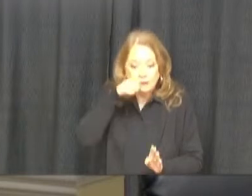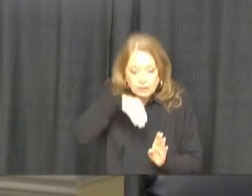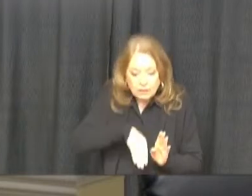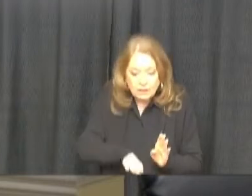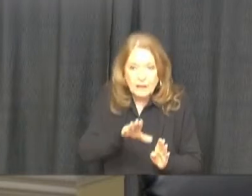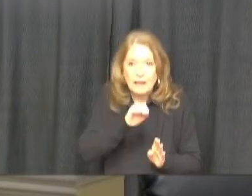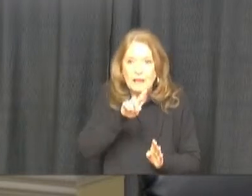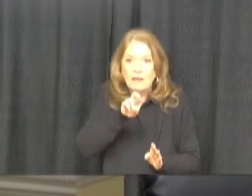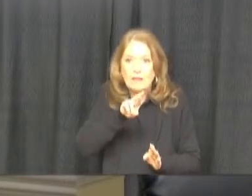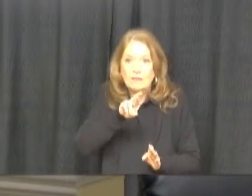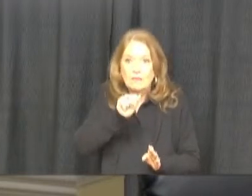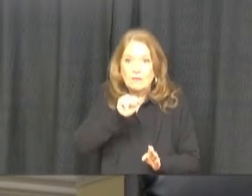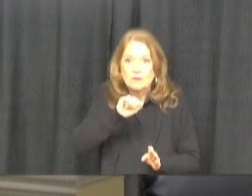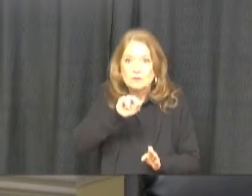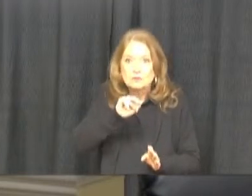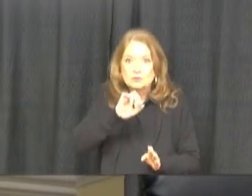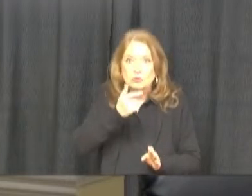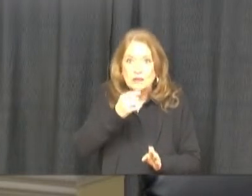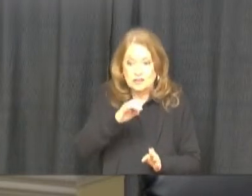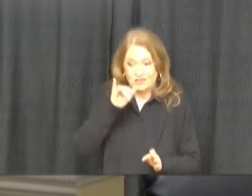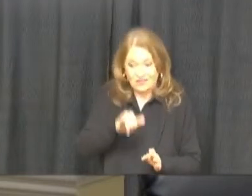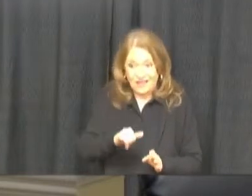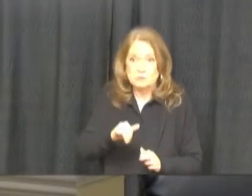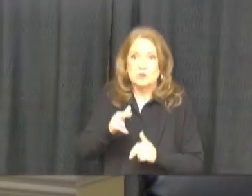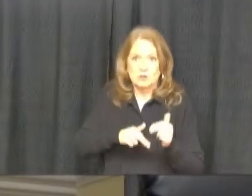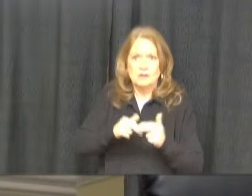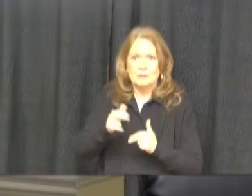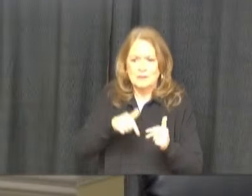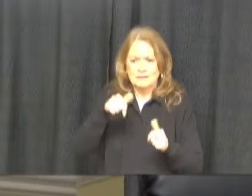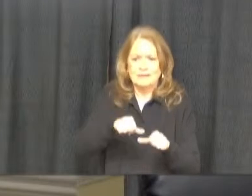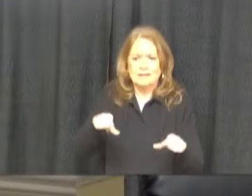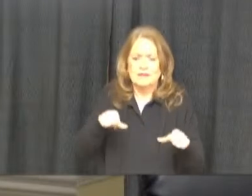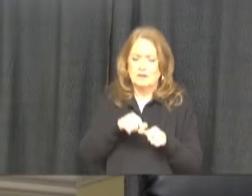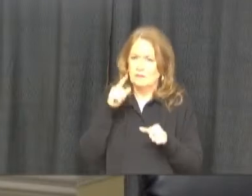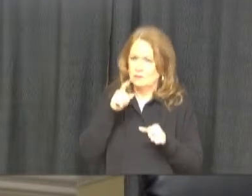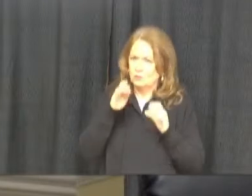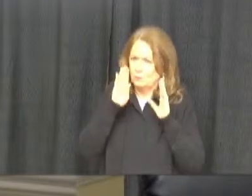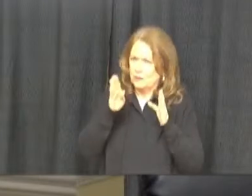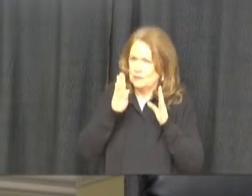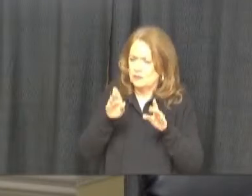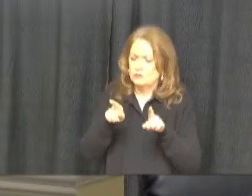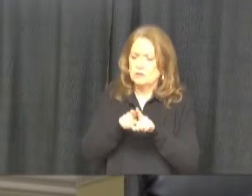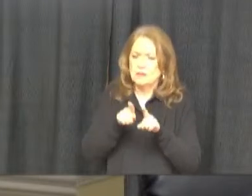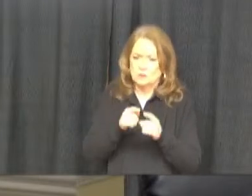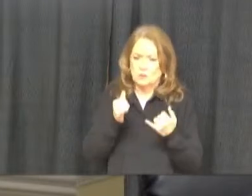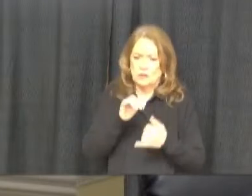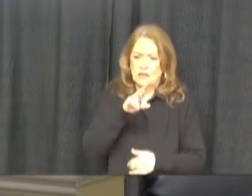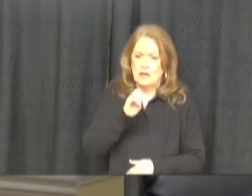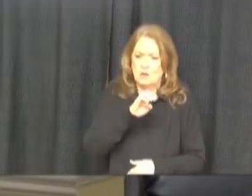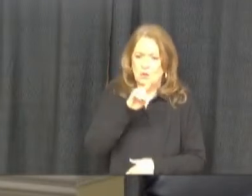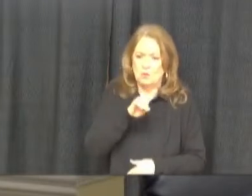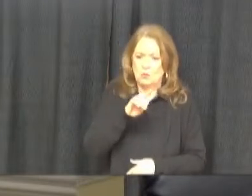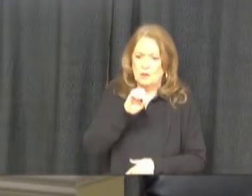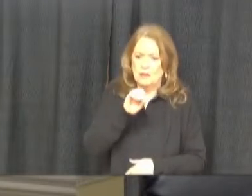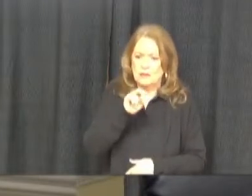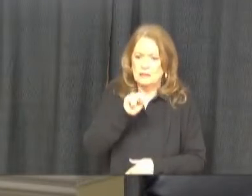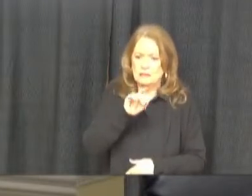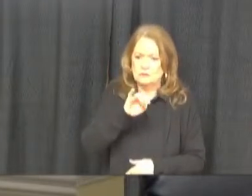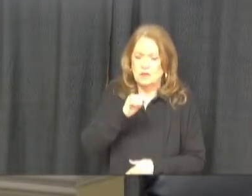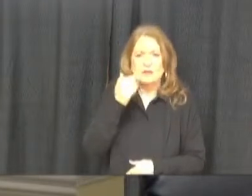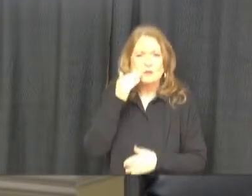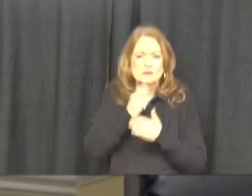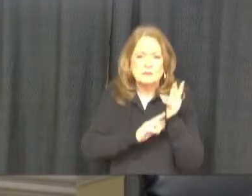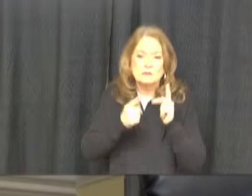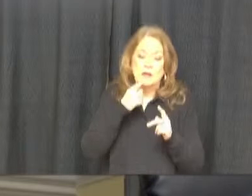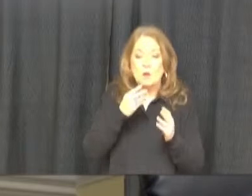areas. That's what's going to be put in these areas. And I think we need to pay attention as we're rezoning. And really, I know some people say